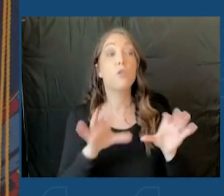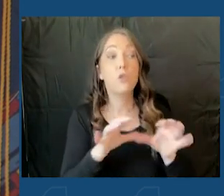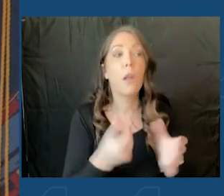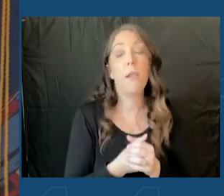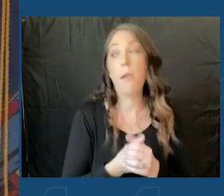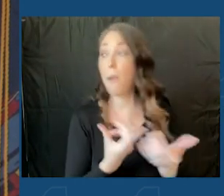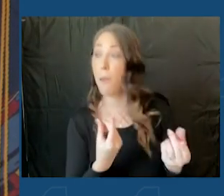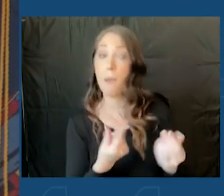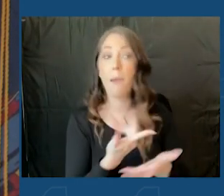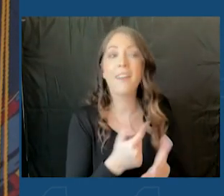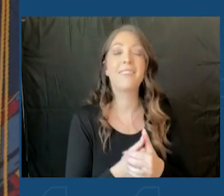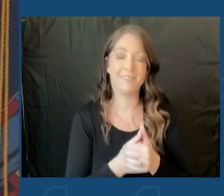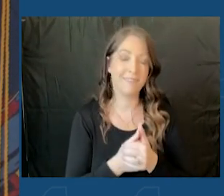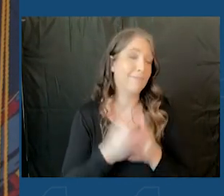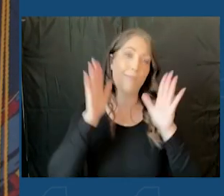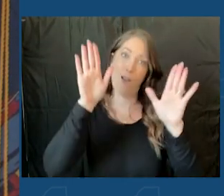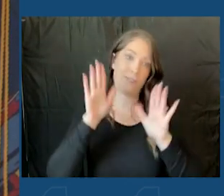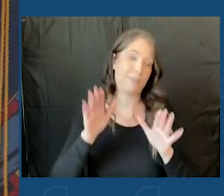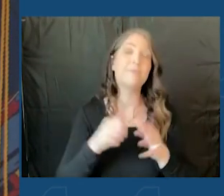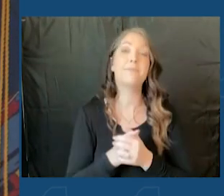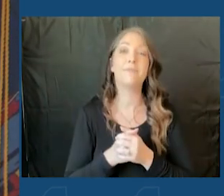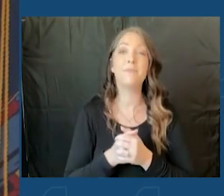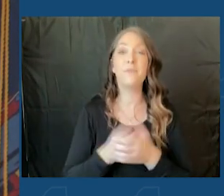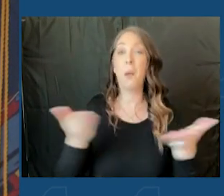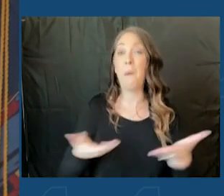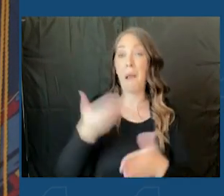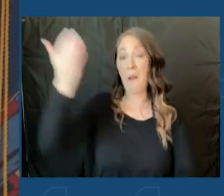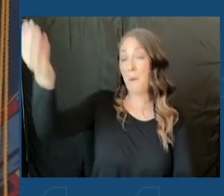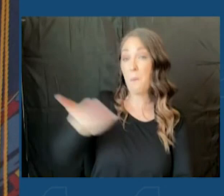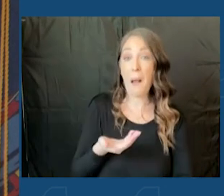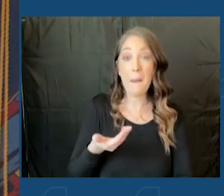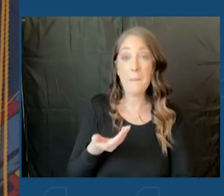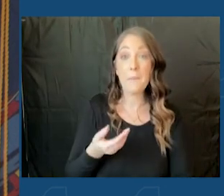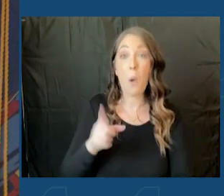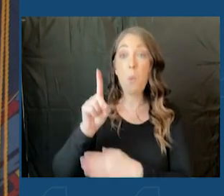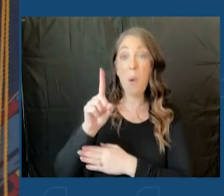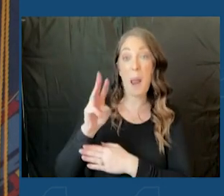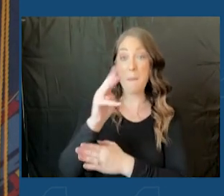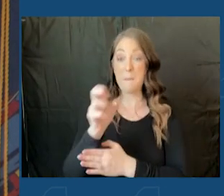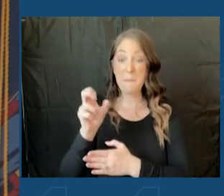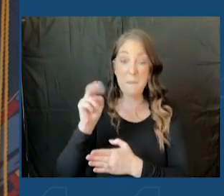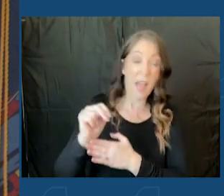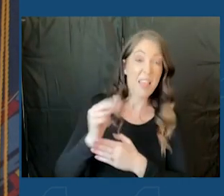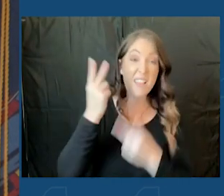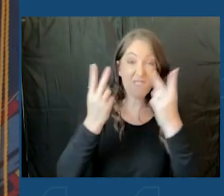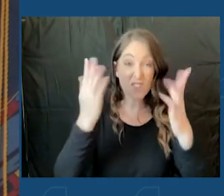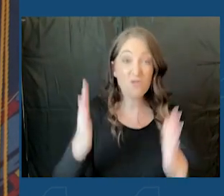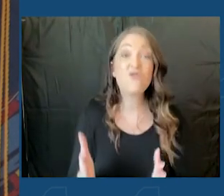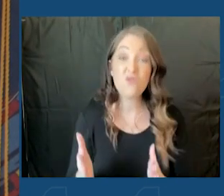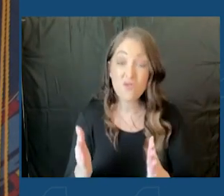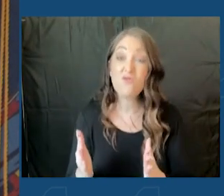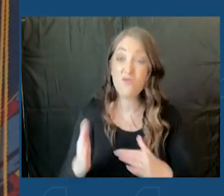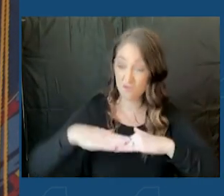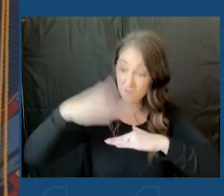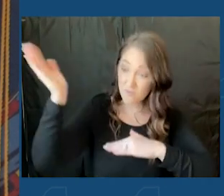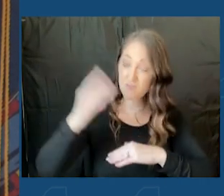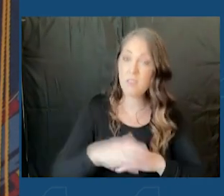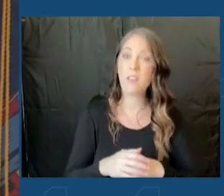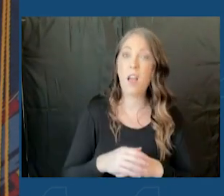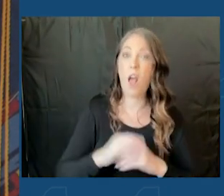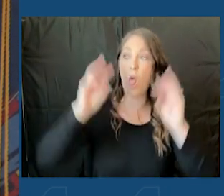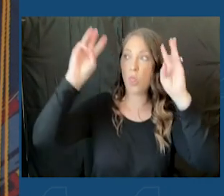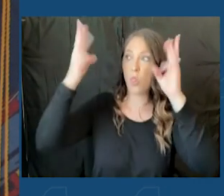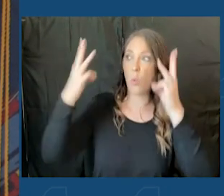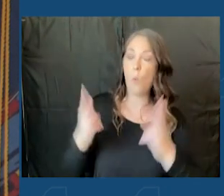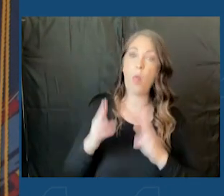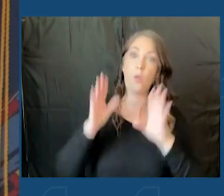how's he doing? And it's been great. So we're here to welcome what will be over a million visitors, even more. The weather looks spectacular. People come from